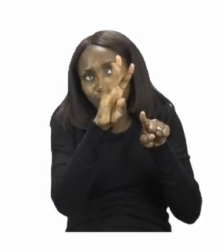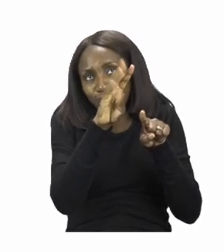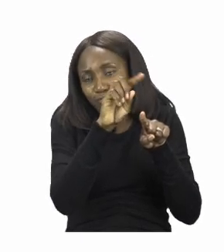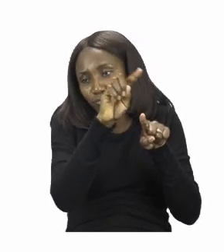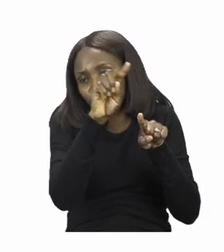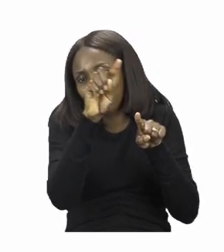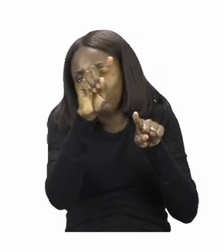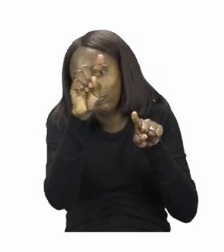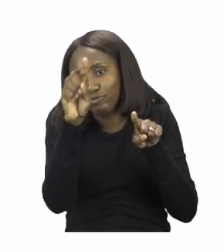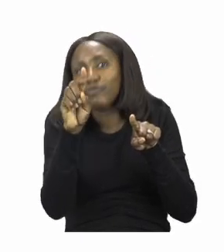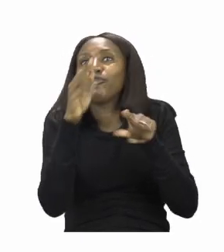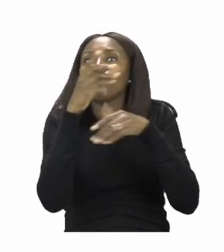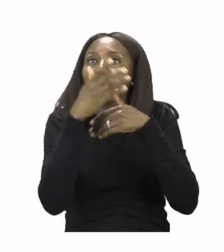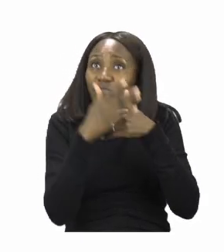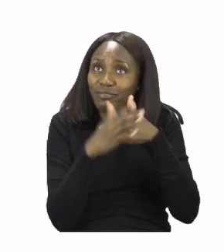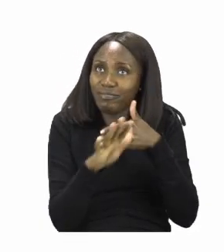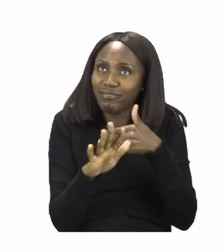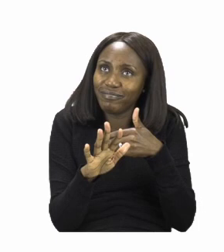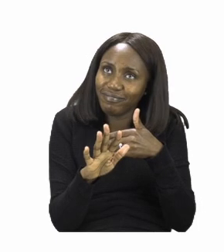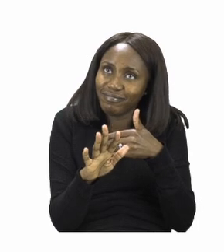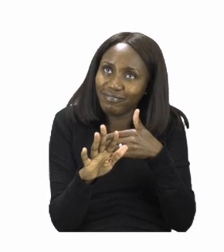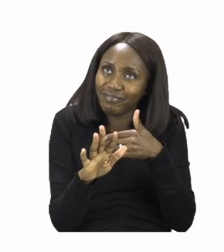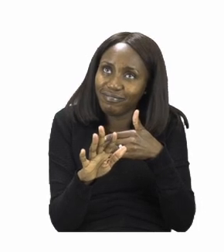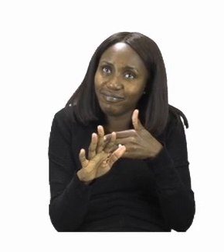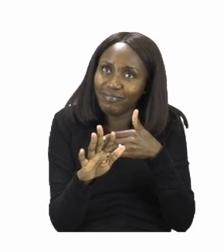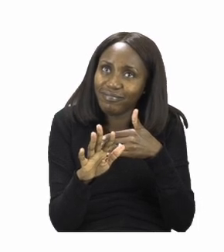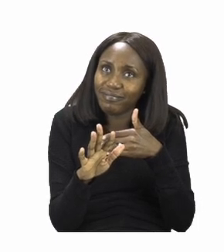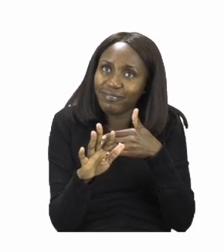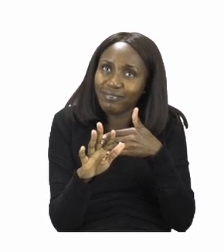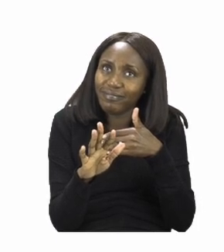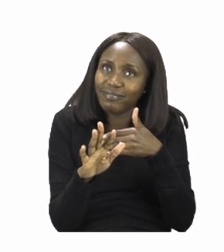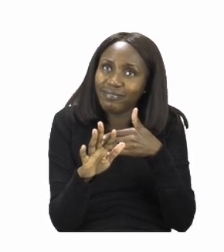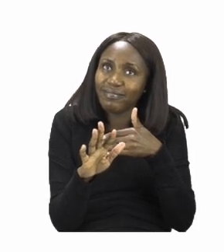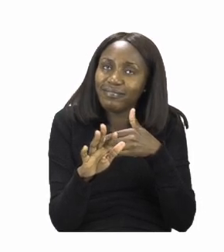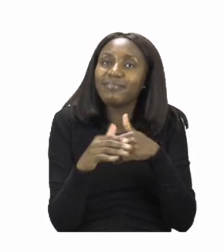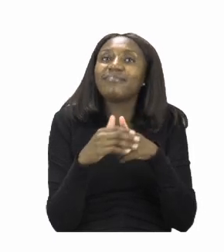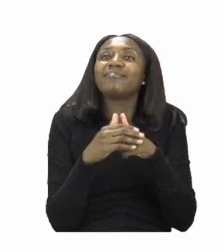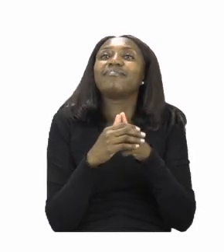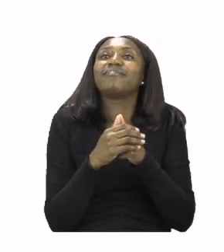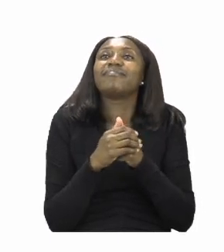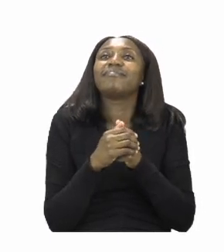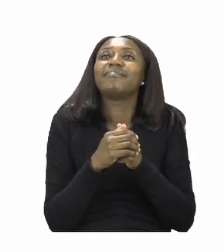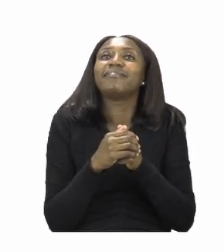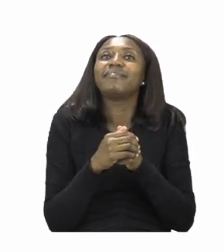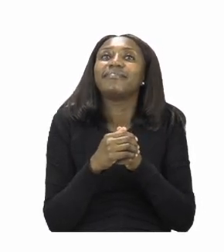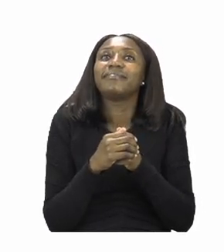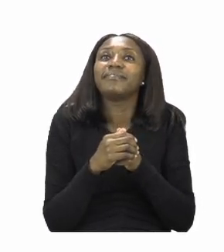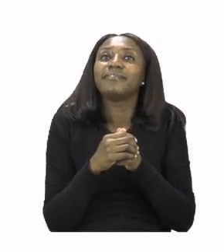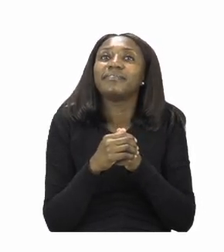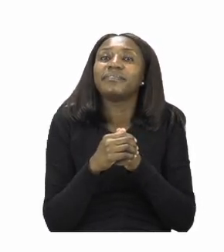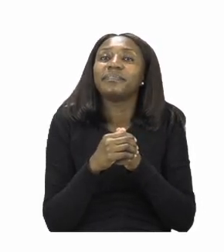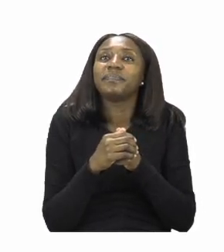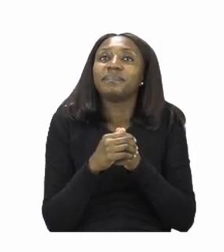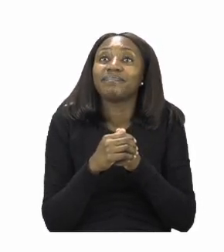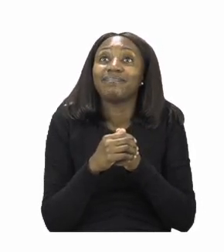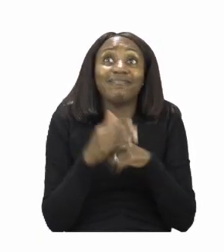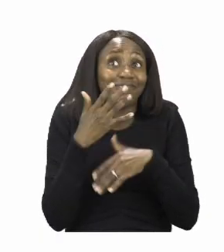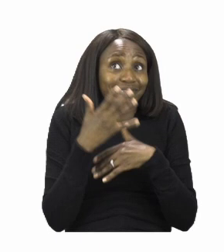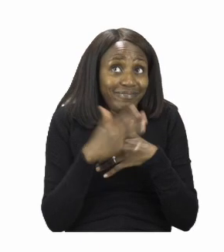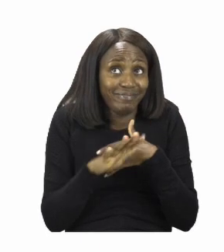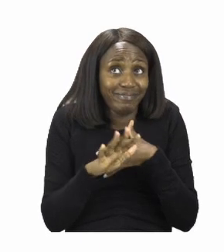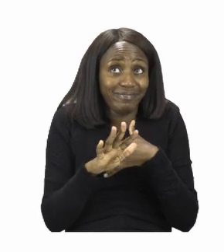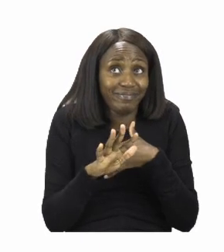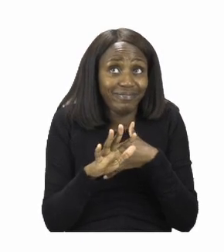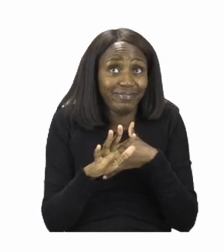to lift up your pencil so that your lines are nice and smooth. When you are done, I